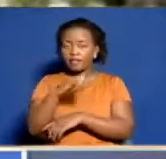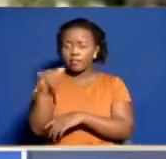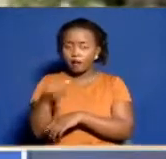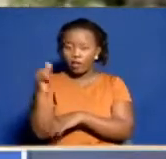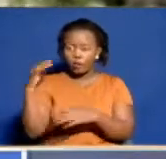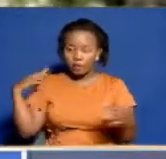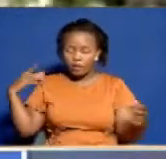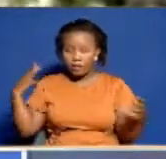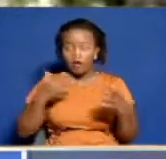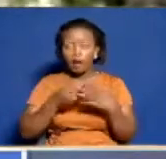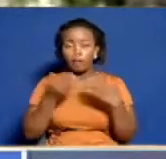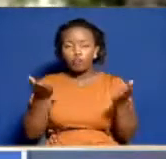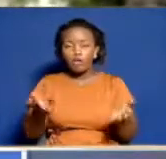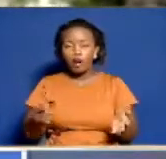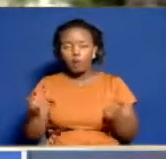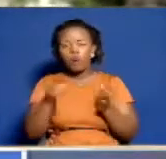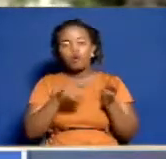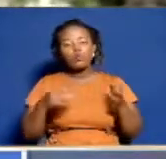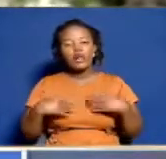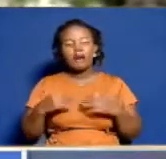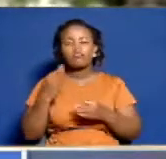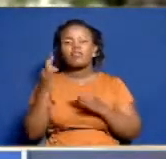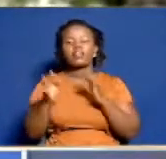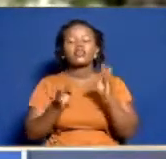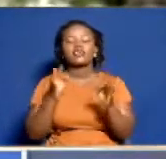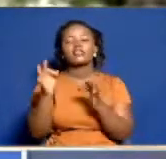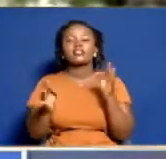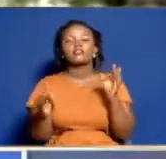today, we have a total of 33 nests